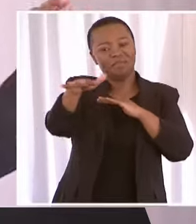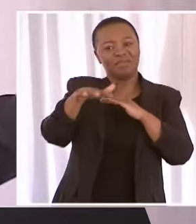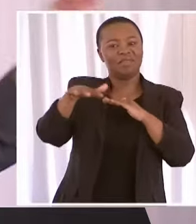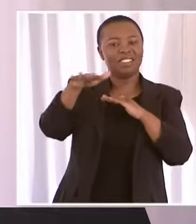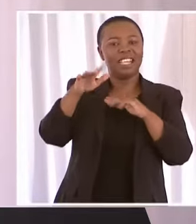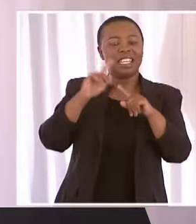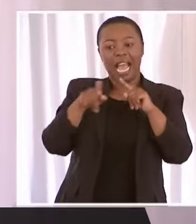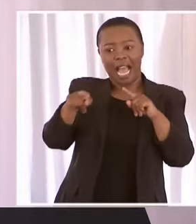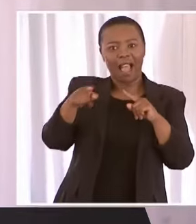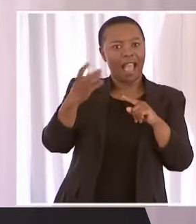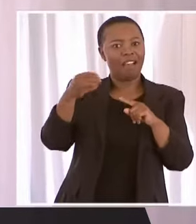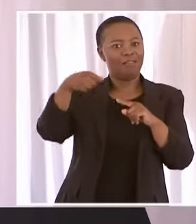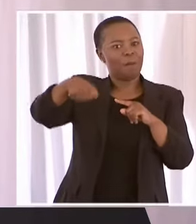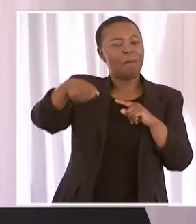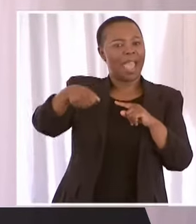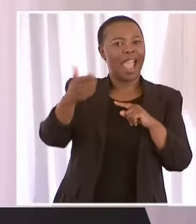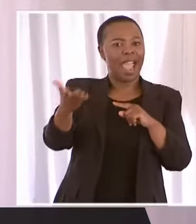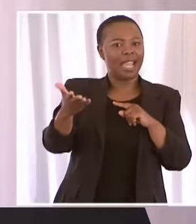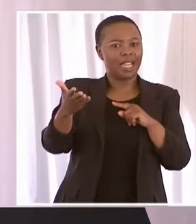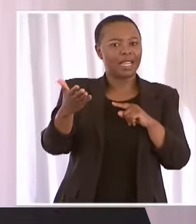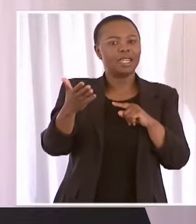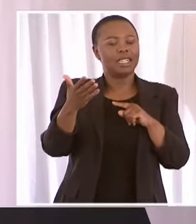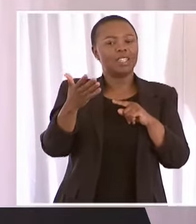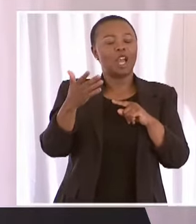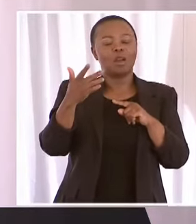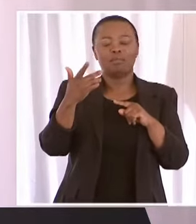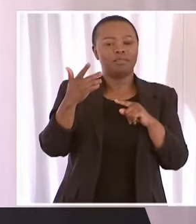there's a bell on the staff entrance. I go around the side, I press the bell.